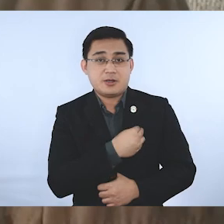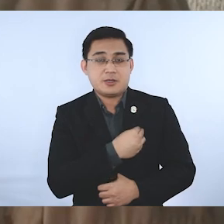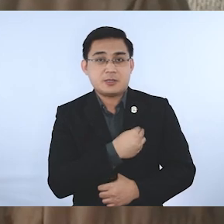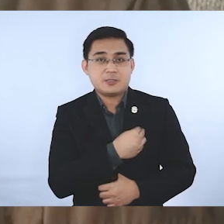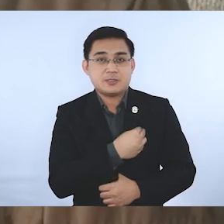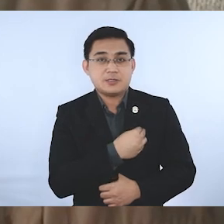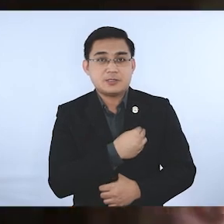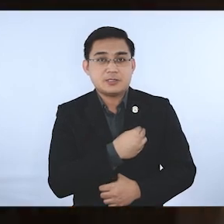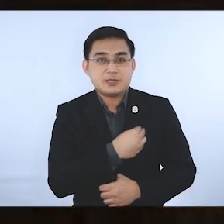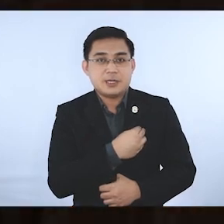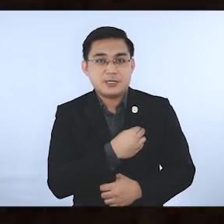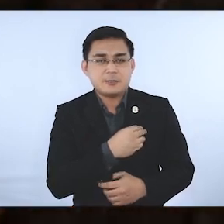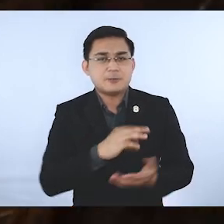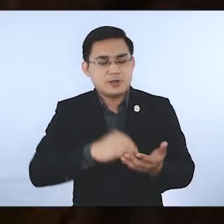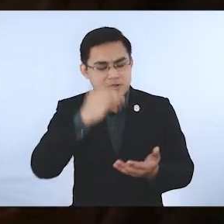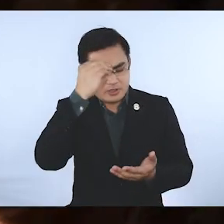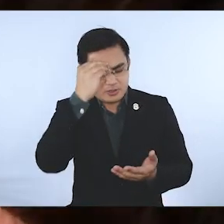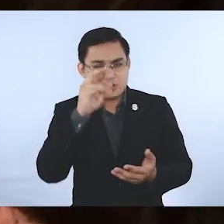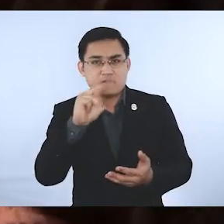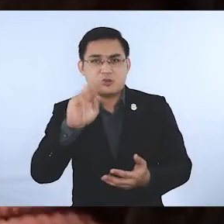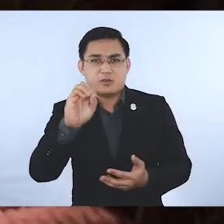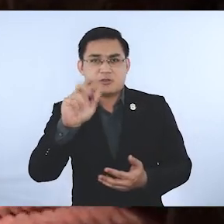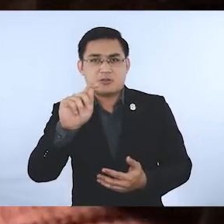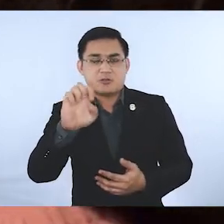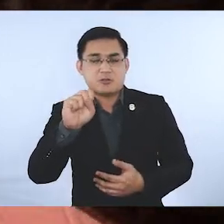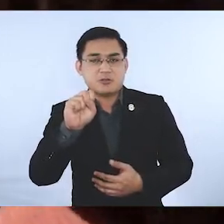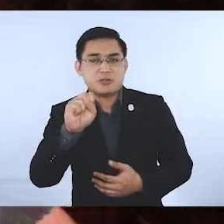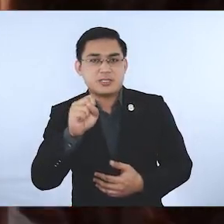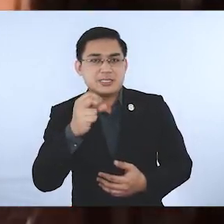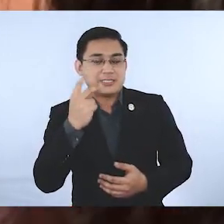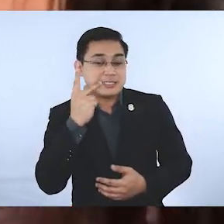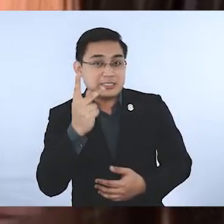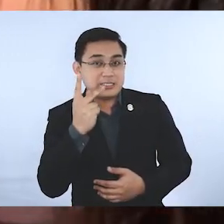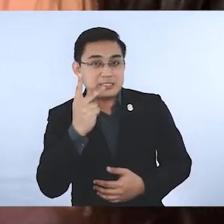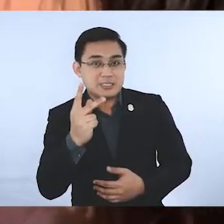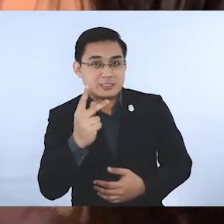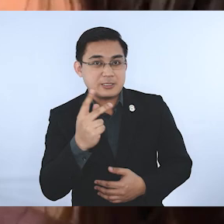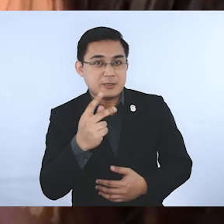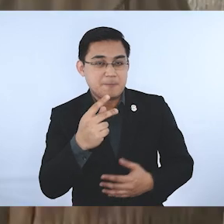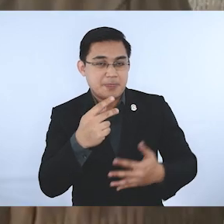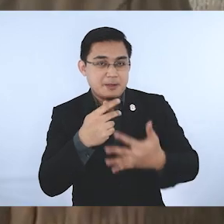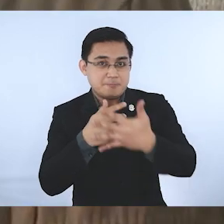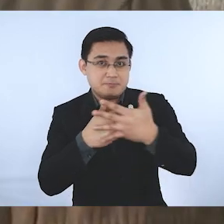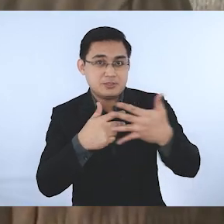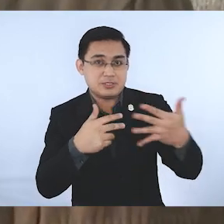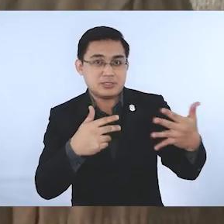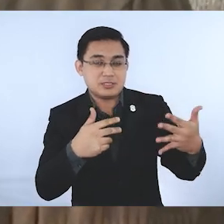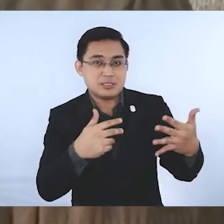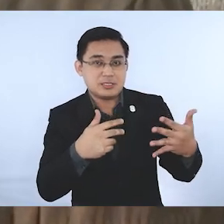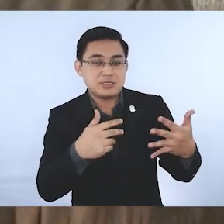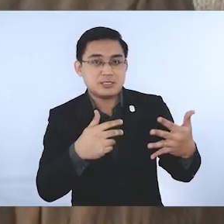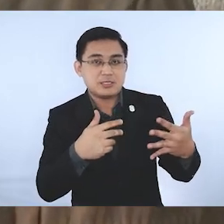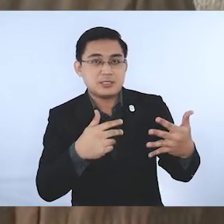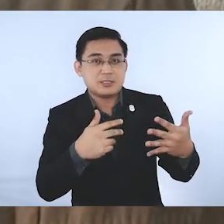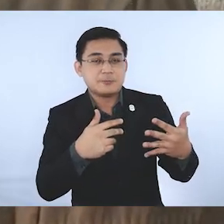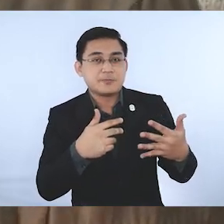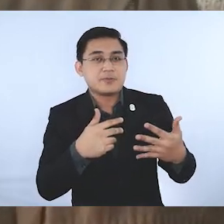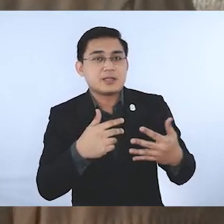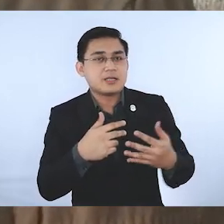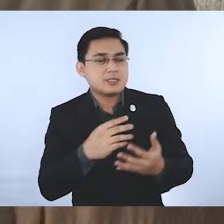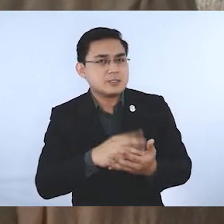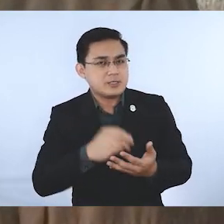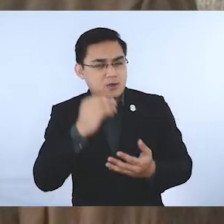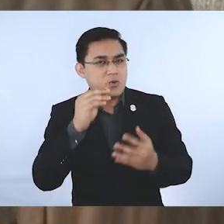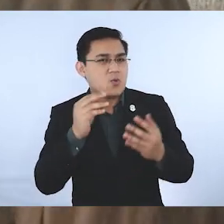off looking at the notes that you usually see in the music sheets. We learned how they